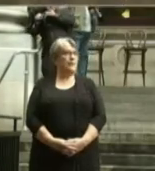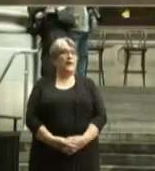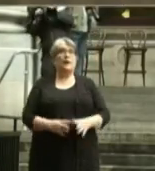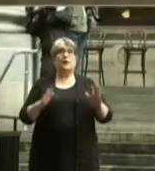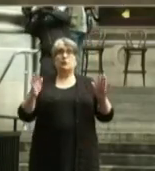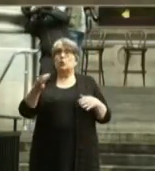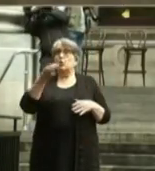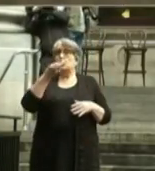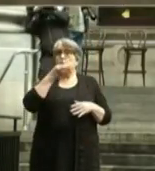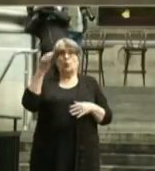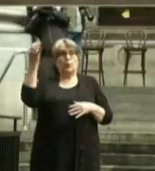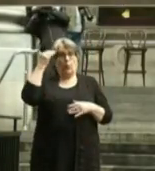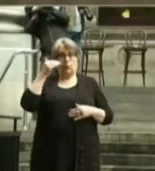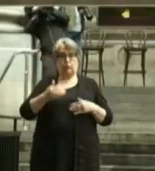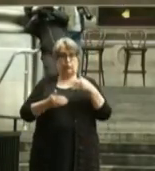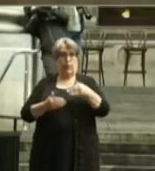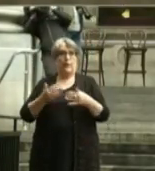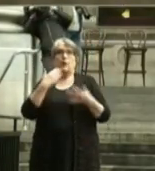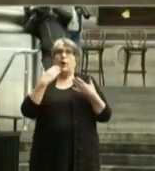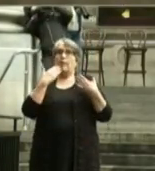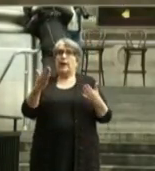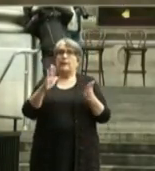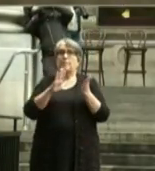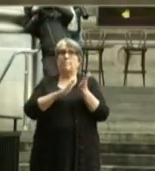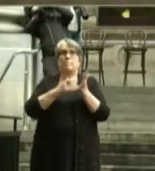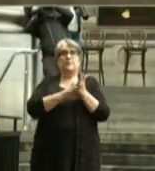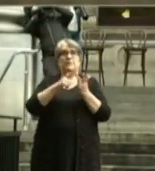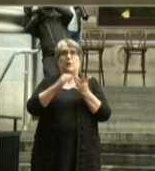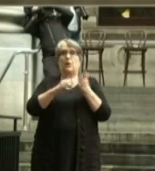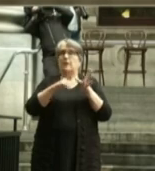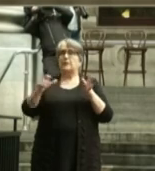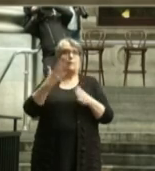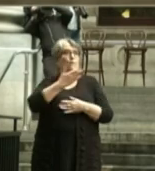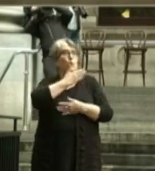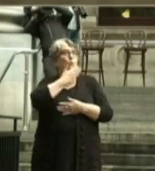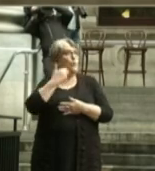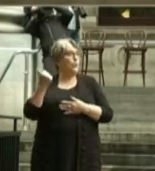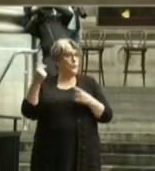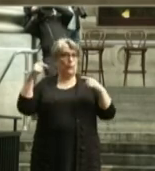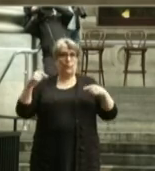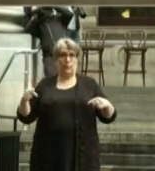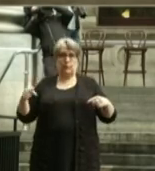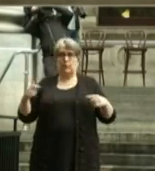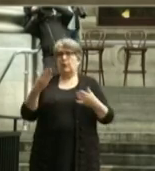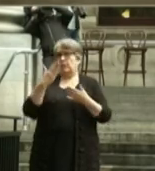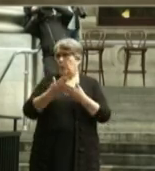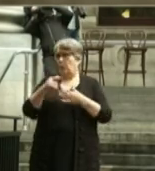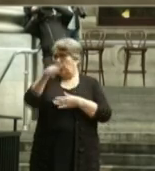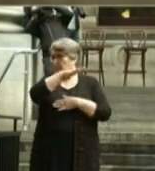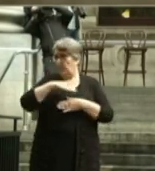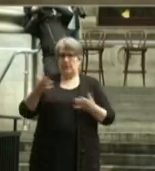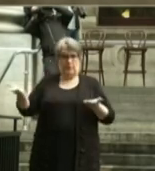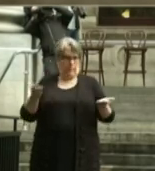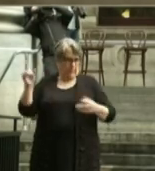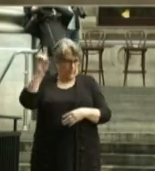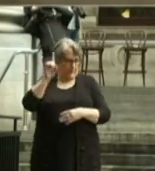Before we move into the proceedings, please join me in thanking Mr. Isaac Hannam for this wonderful Yeriki performance of His Excellency, the